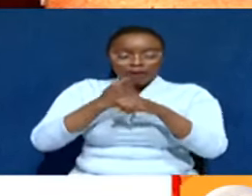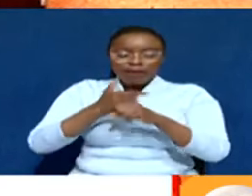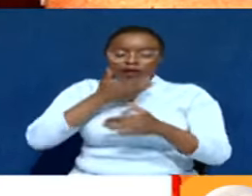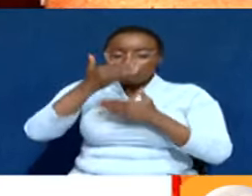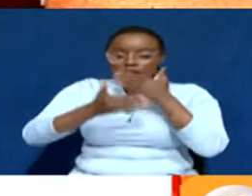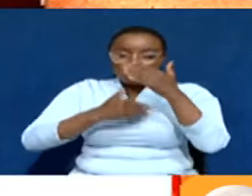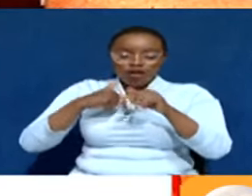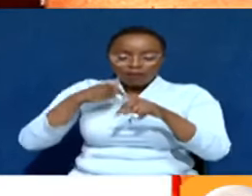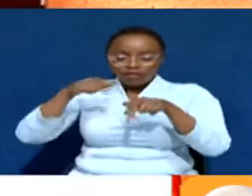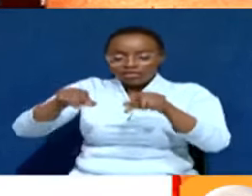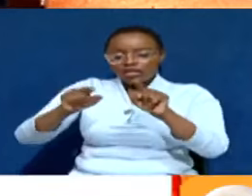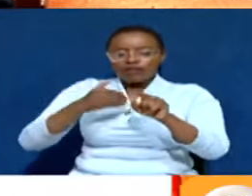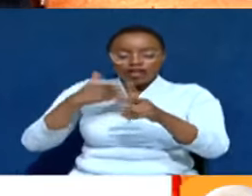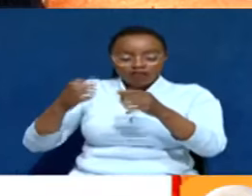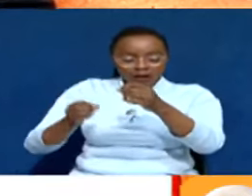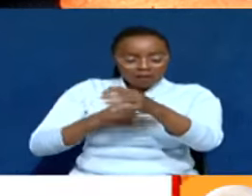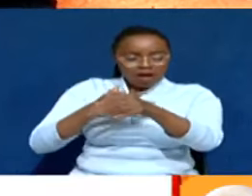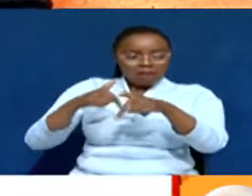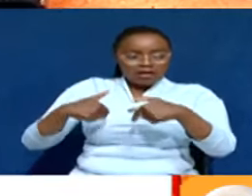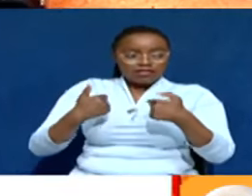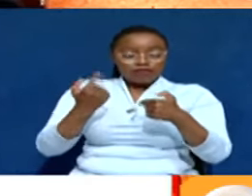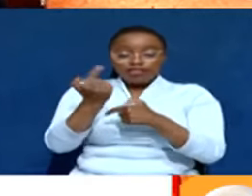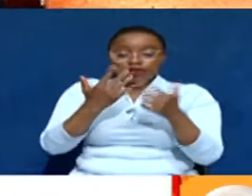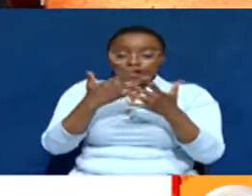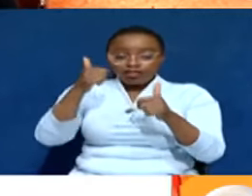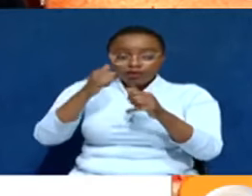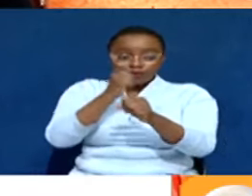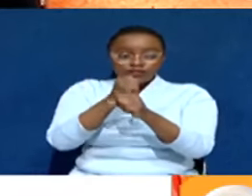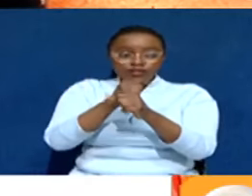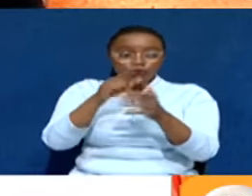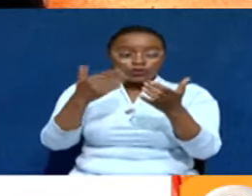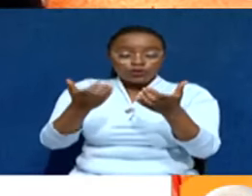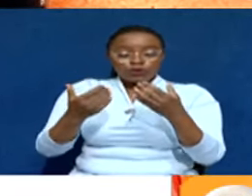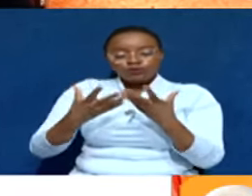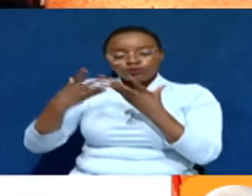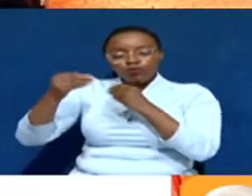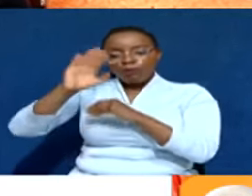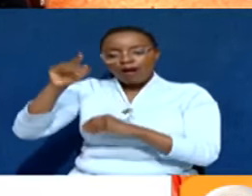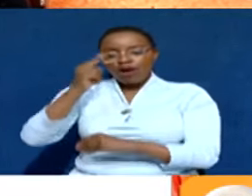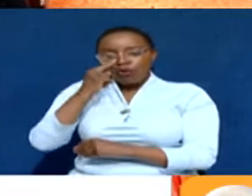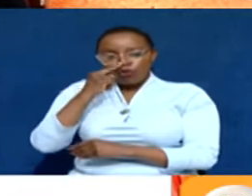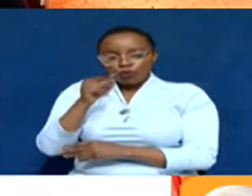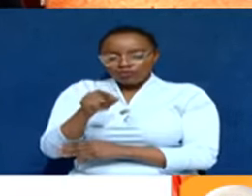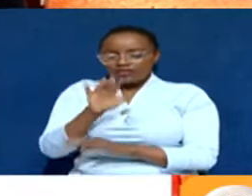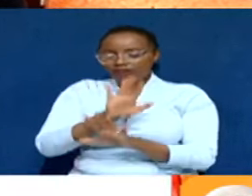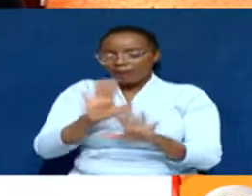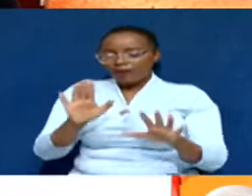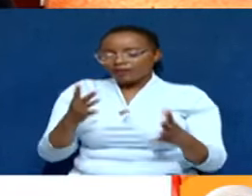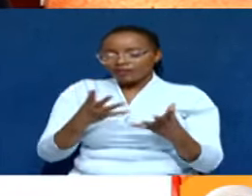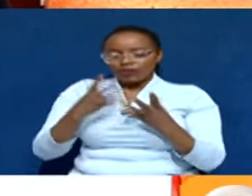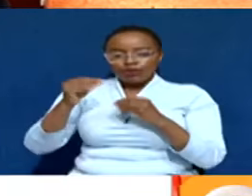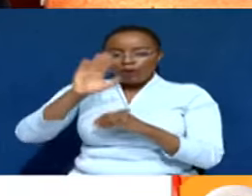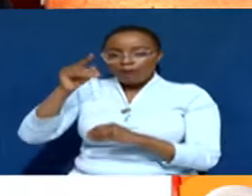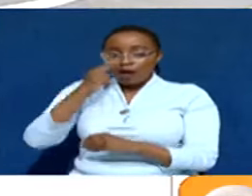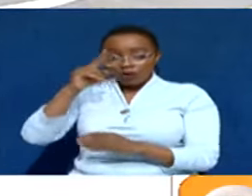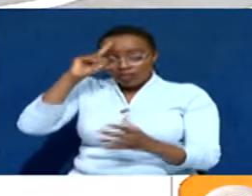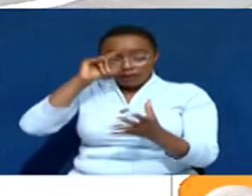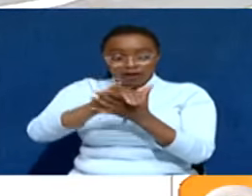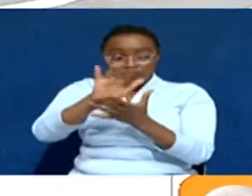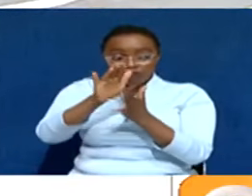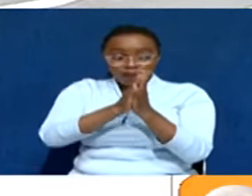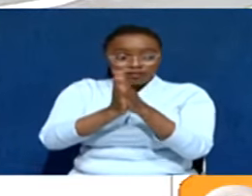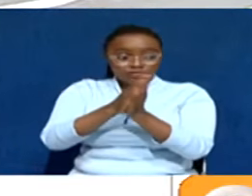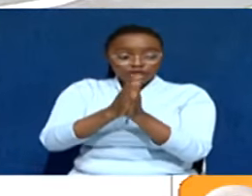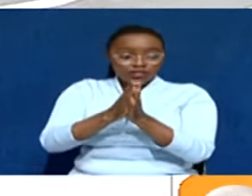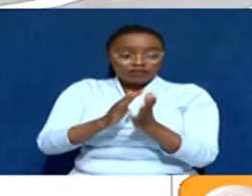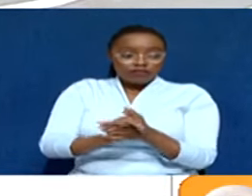confess that I burned myself. Now me, the only thing I need is to go back home. That is it. I go back to my country. And they believed your story?